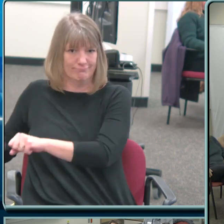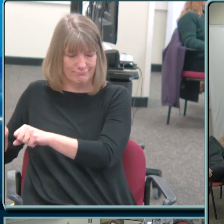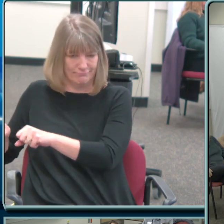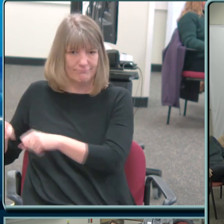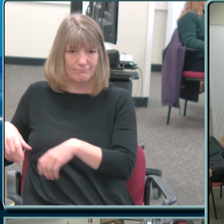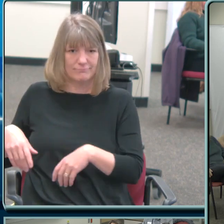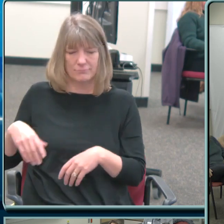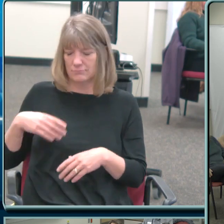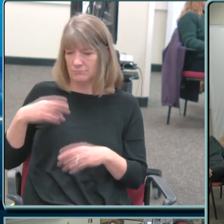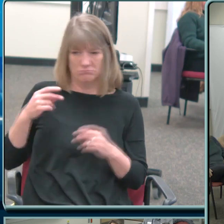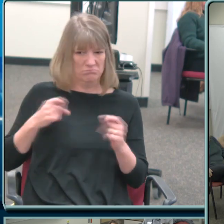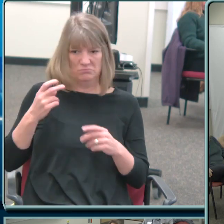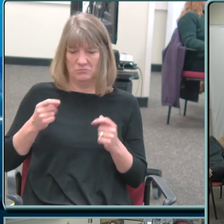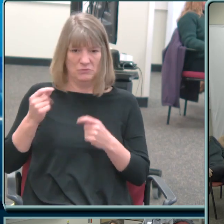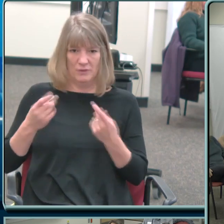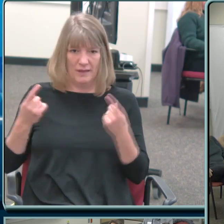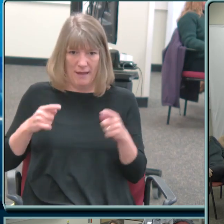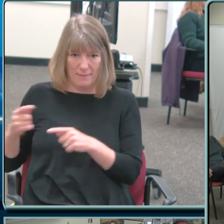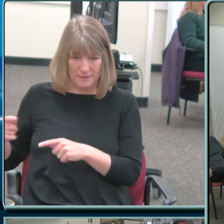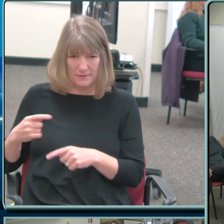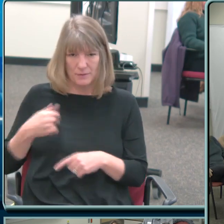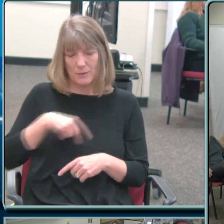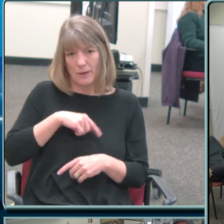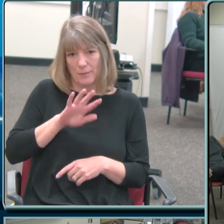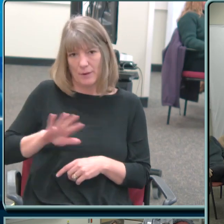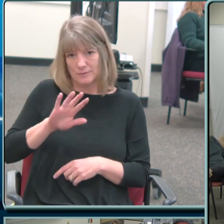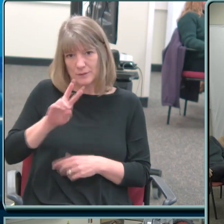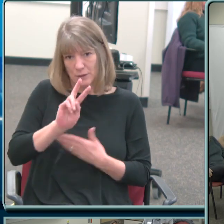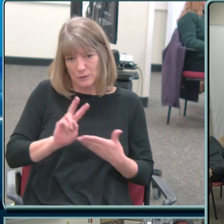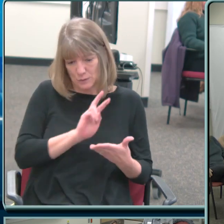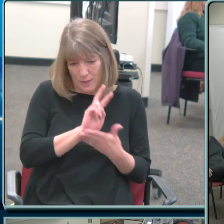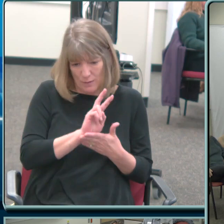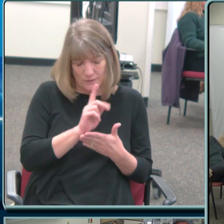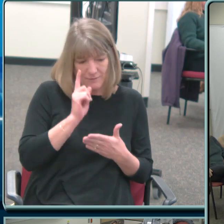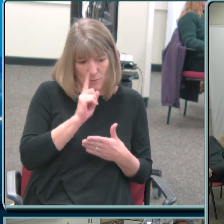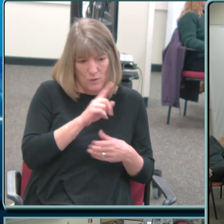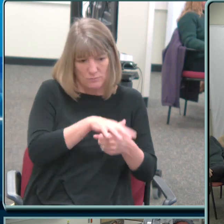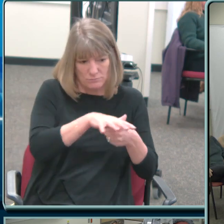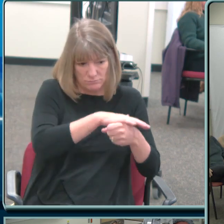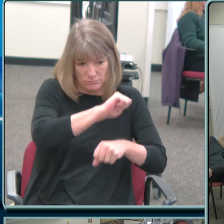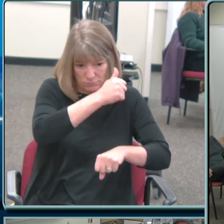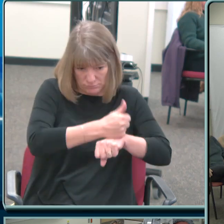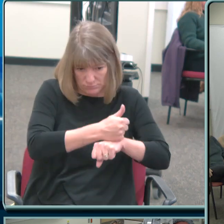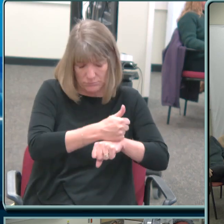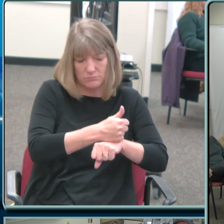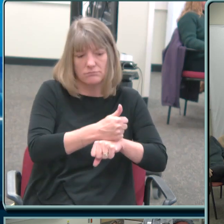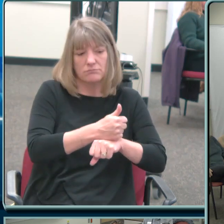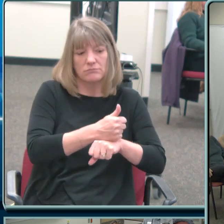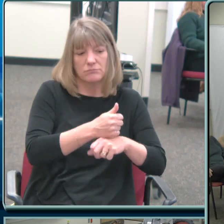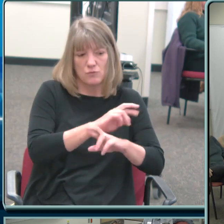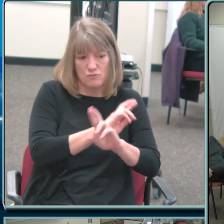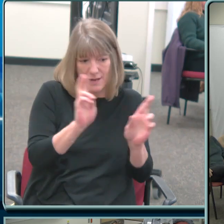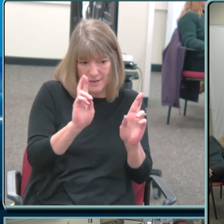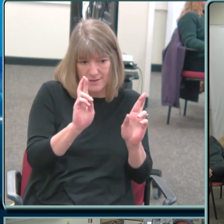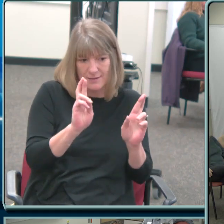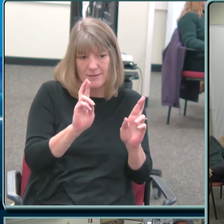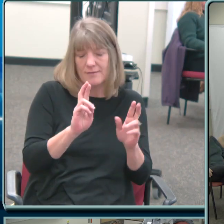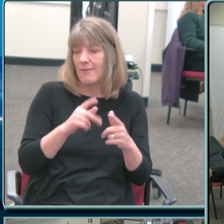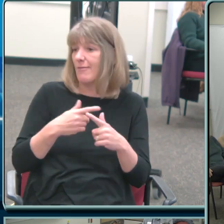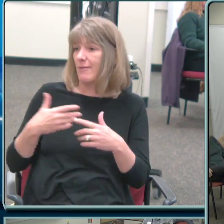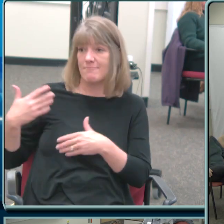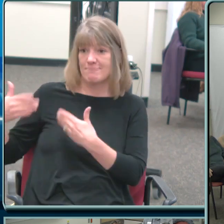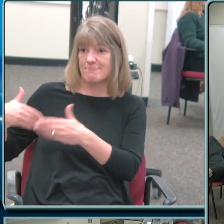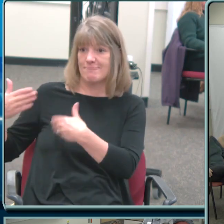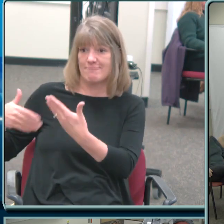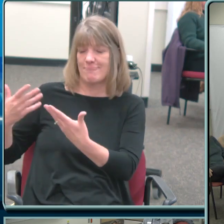happen pretty quickly. It took us approximately 2 hours to get the location set up and ready, but by that point they